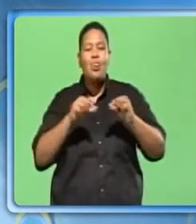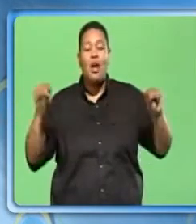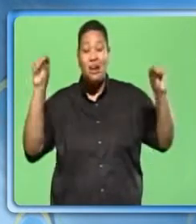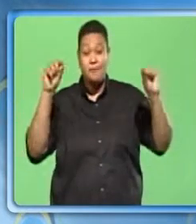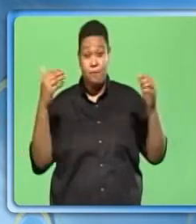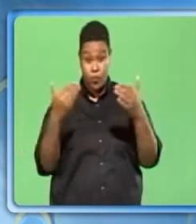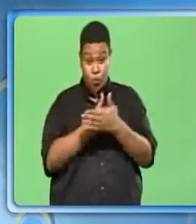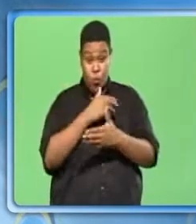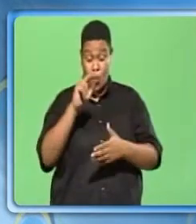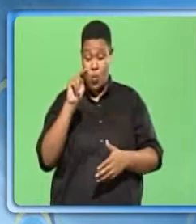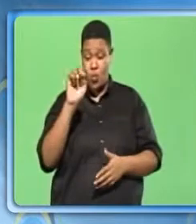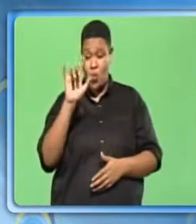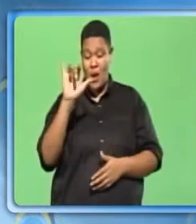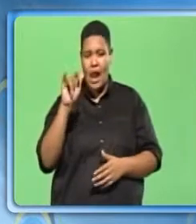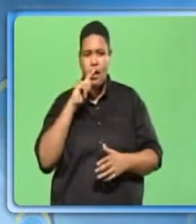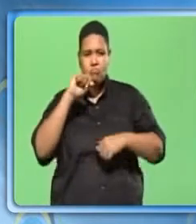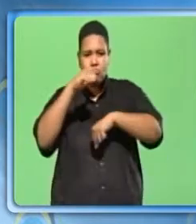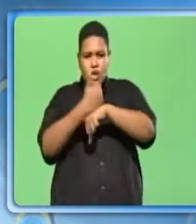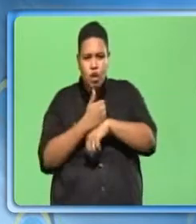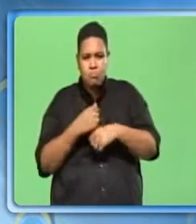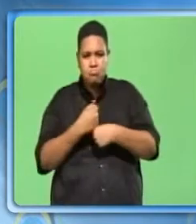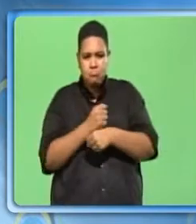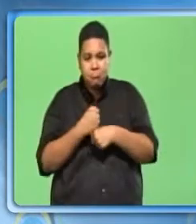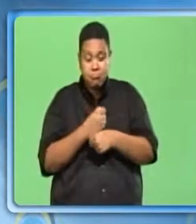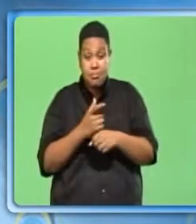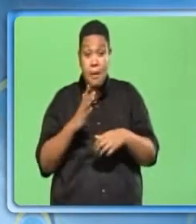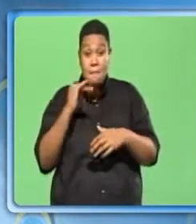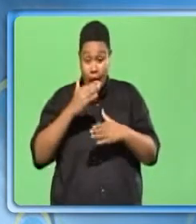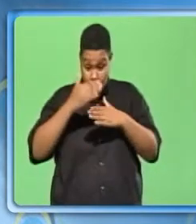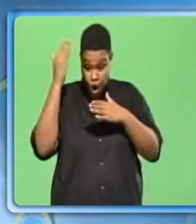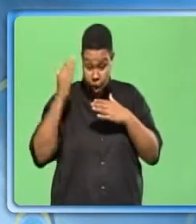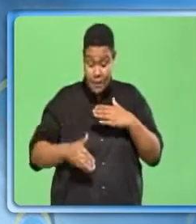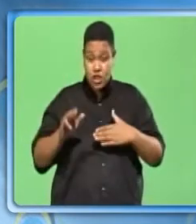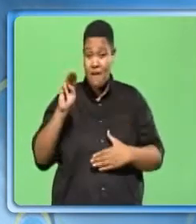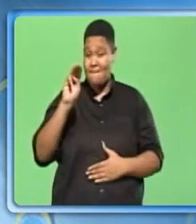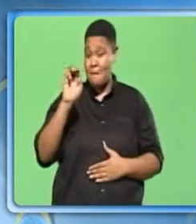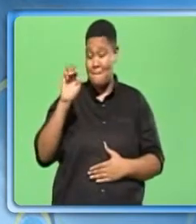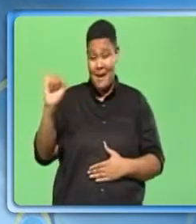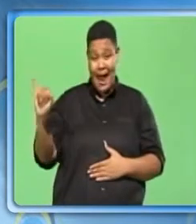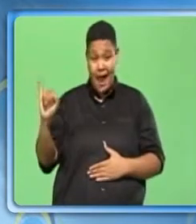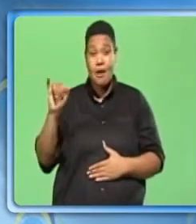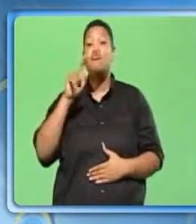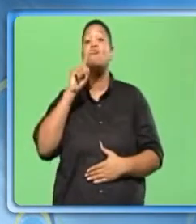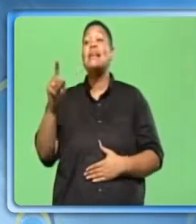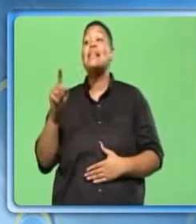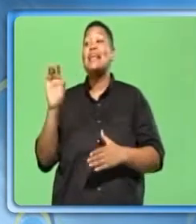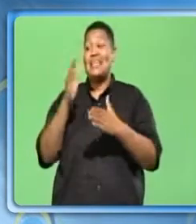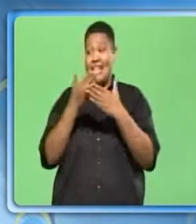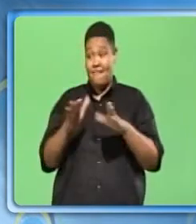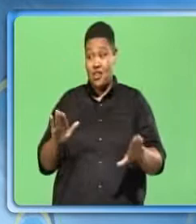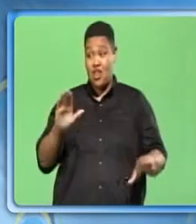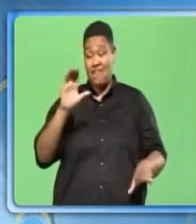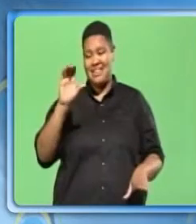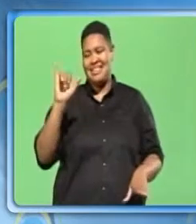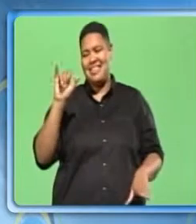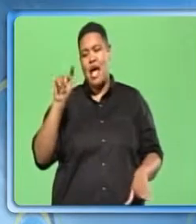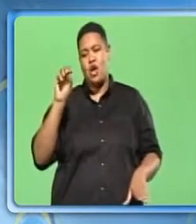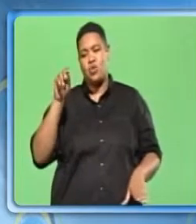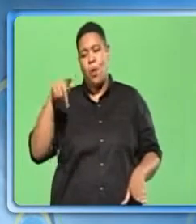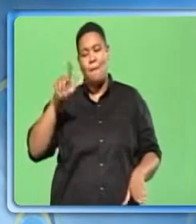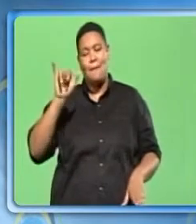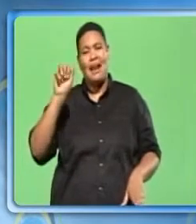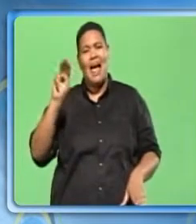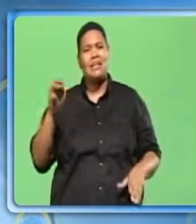and nuclear envelopes form. By the completion of meiosis, division of the cytoplasm occurs and